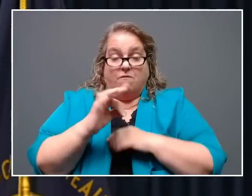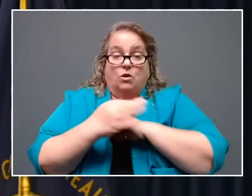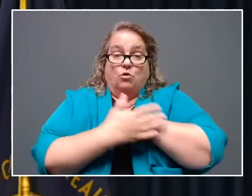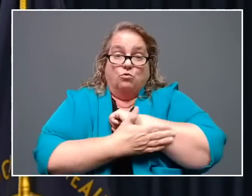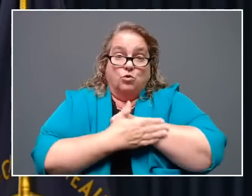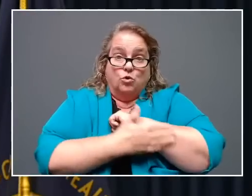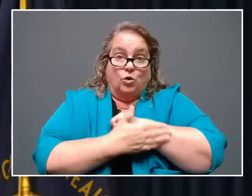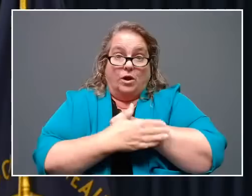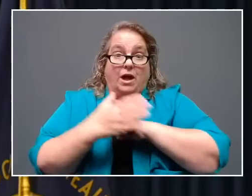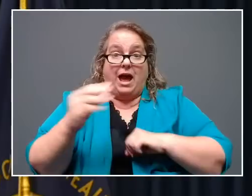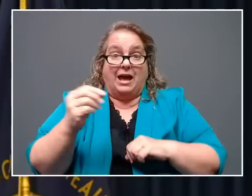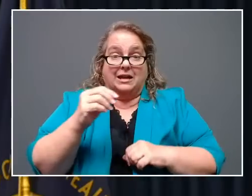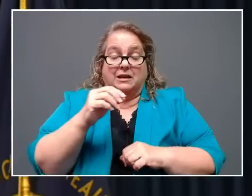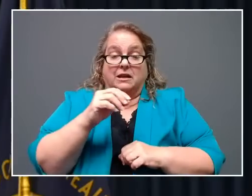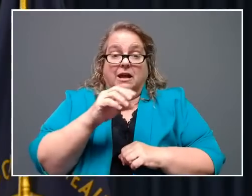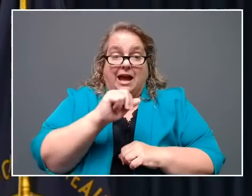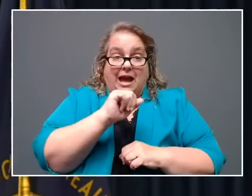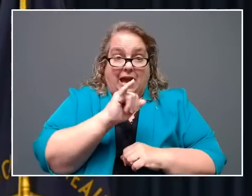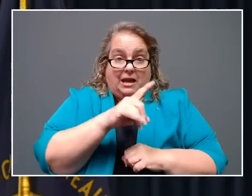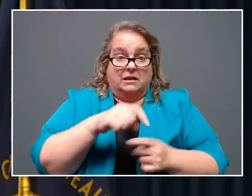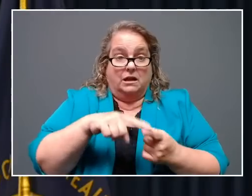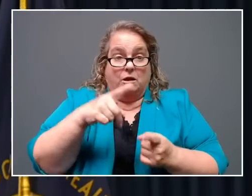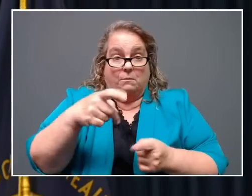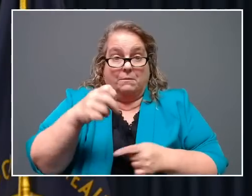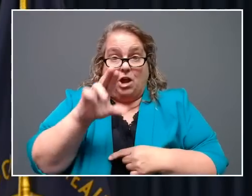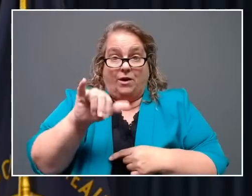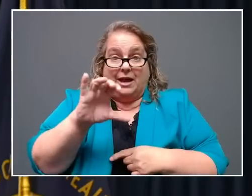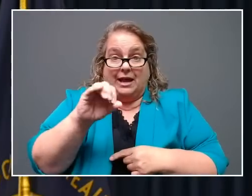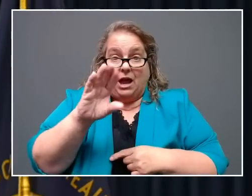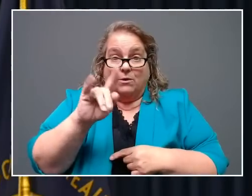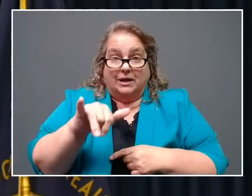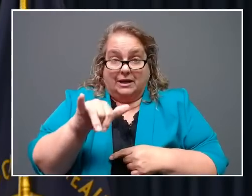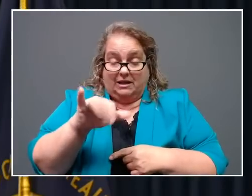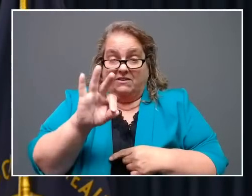cabinet. So first, Perry County Fiscal Court has been awarded